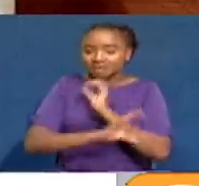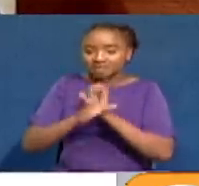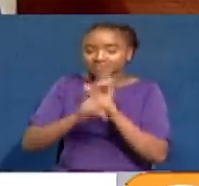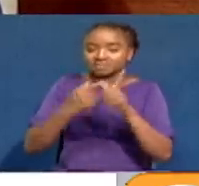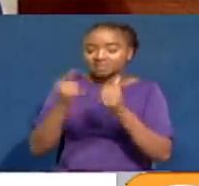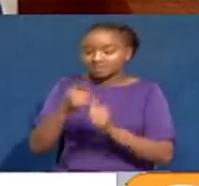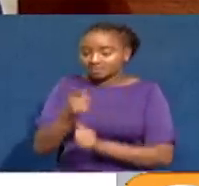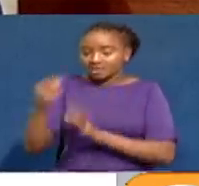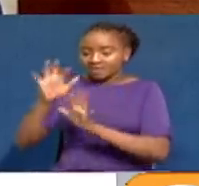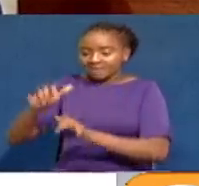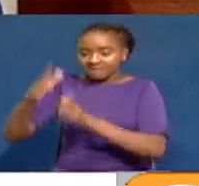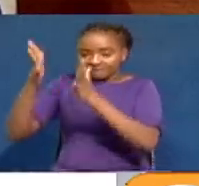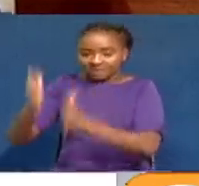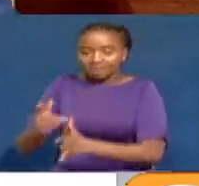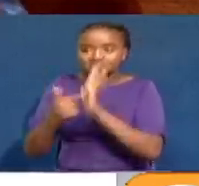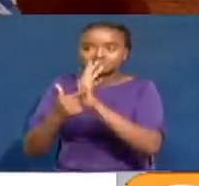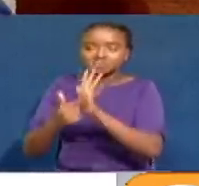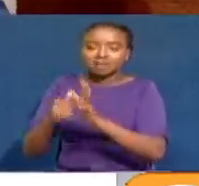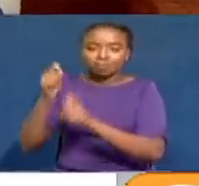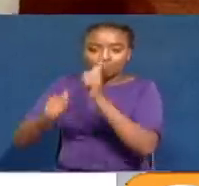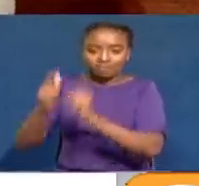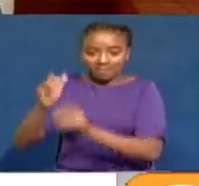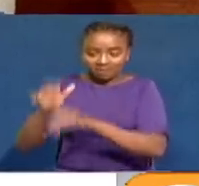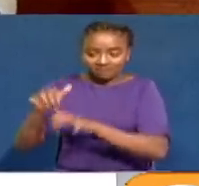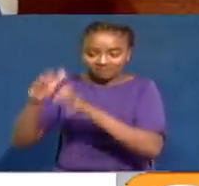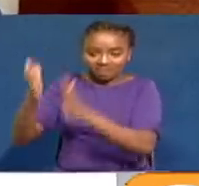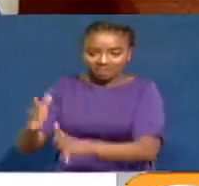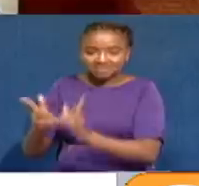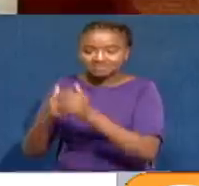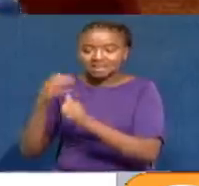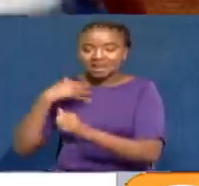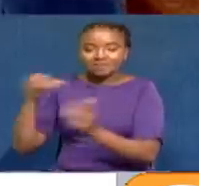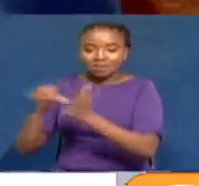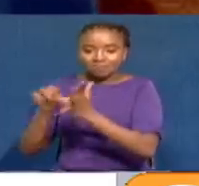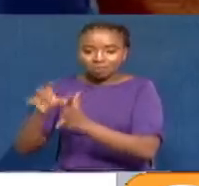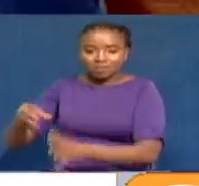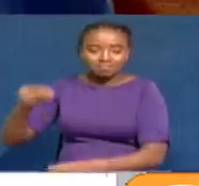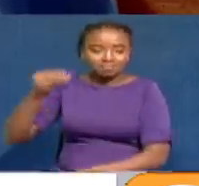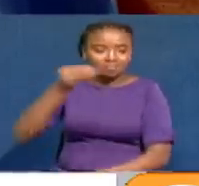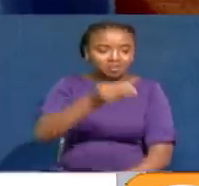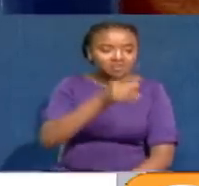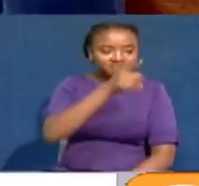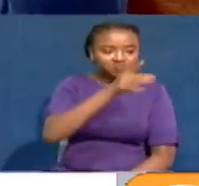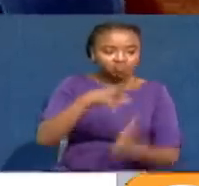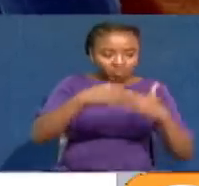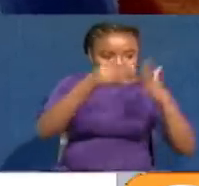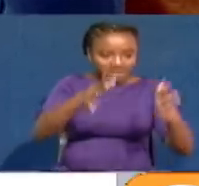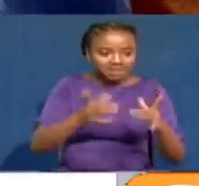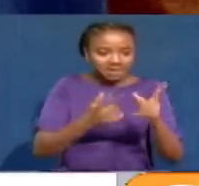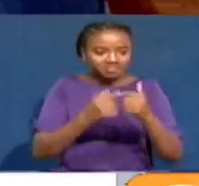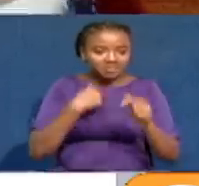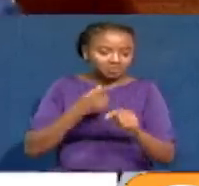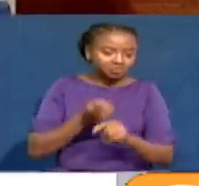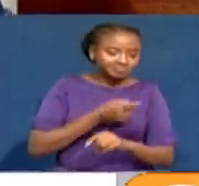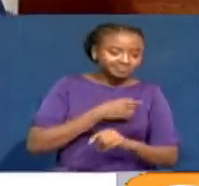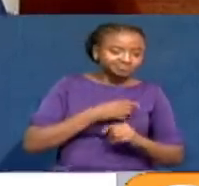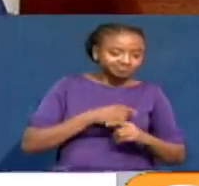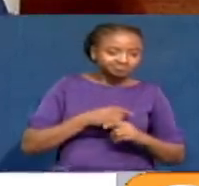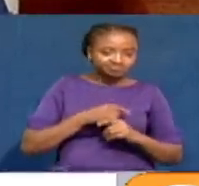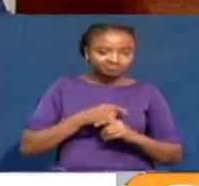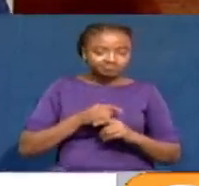for example, milk farmers, and they bring a case on your table. On the other side, you are a processor of